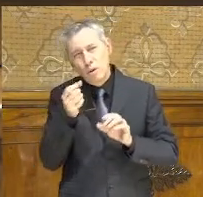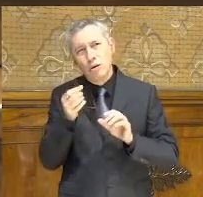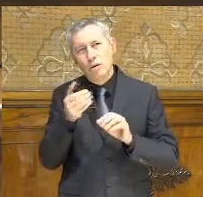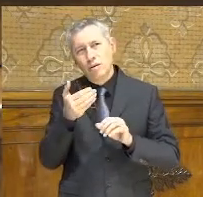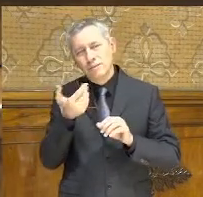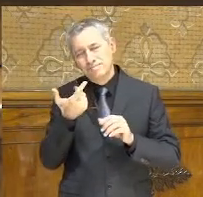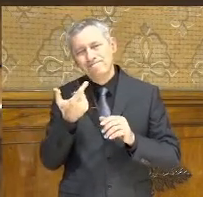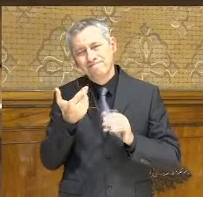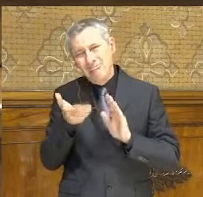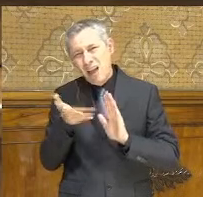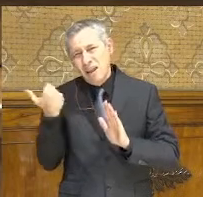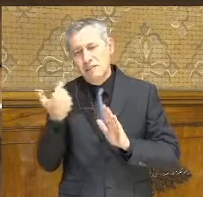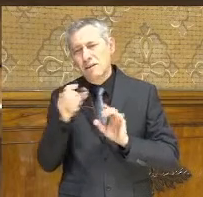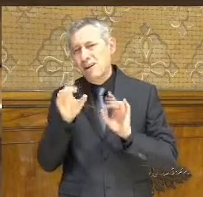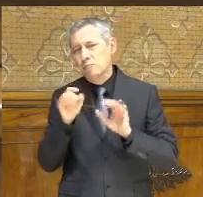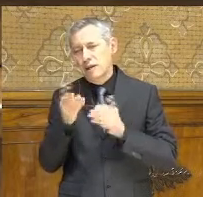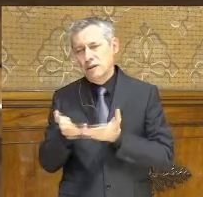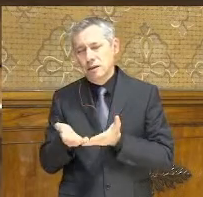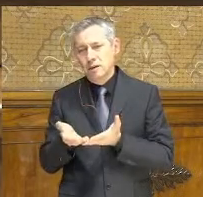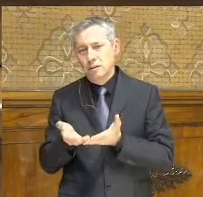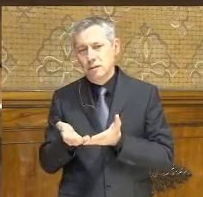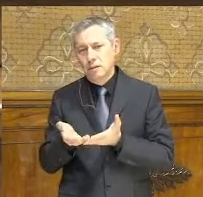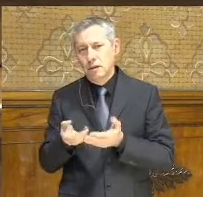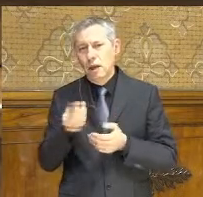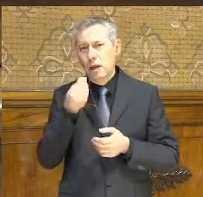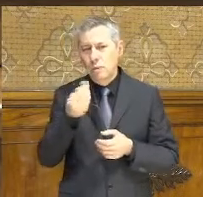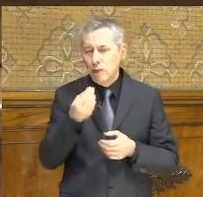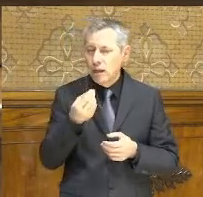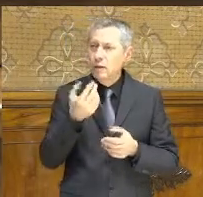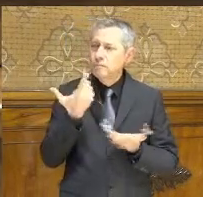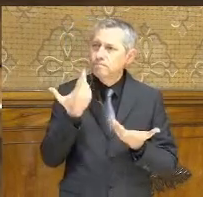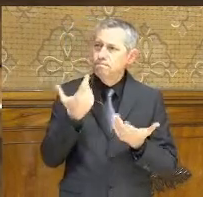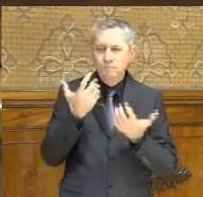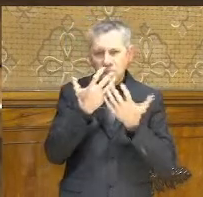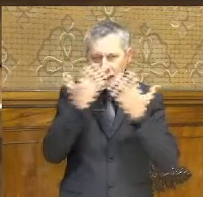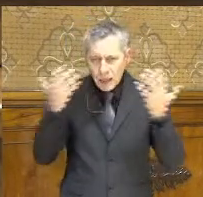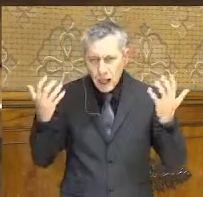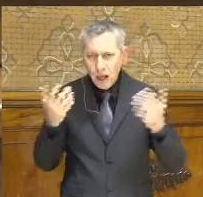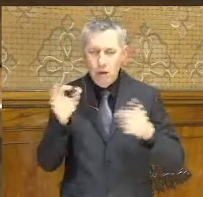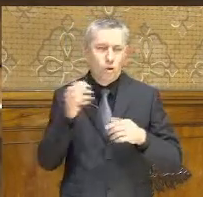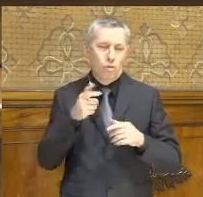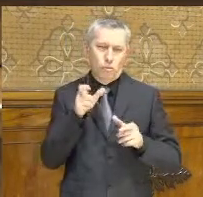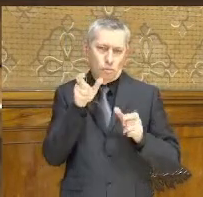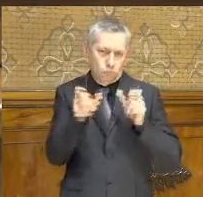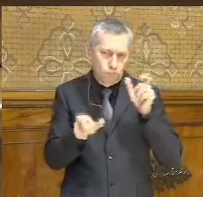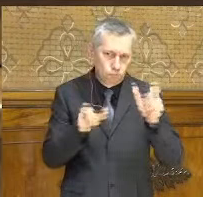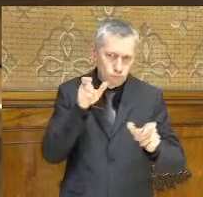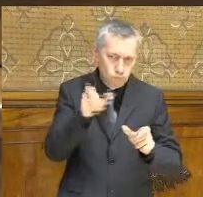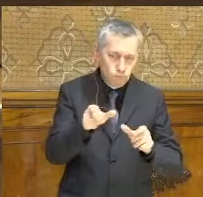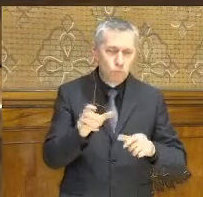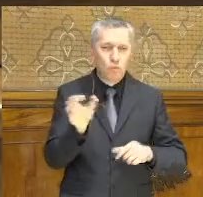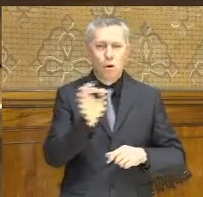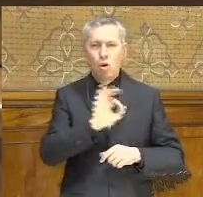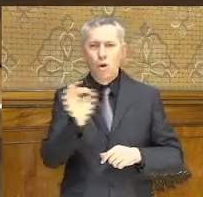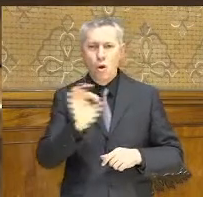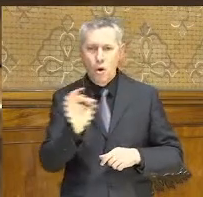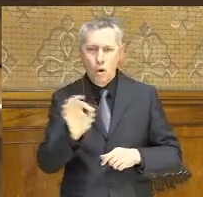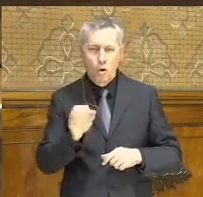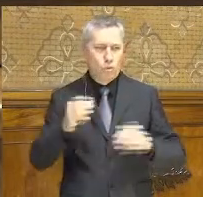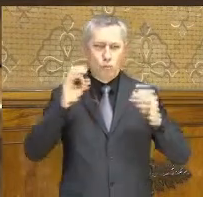either expressively or by putting pressure or by increasing the number of police on the road